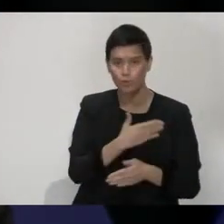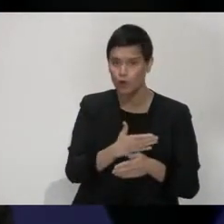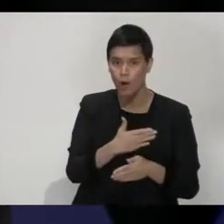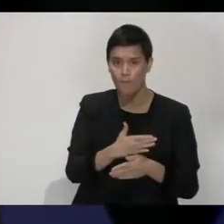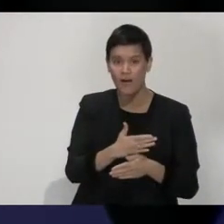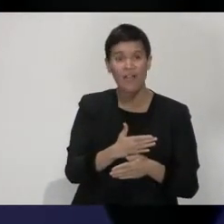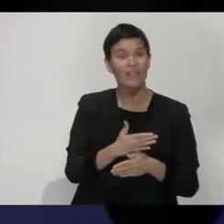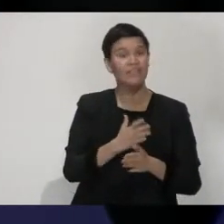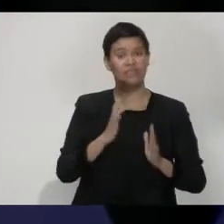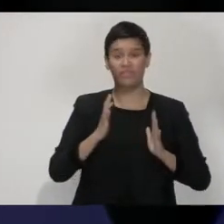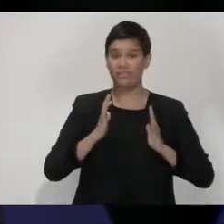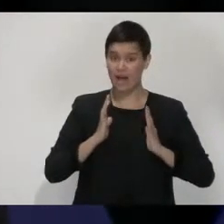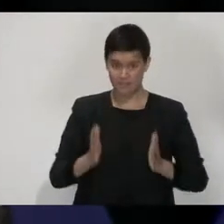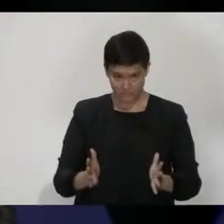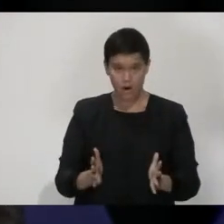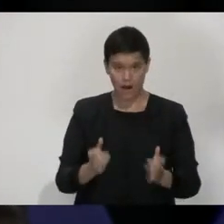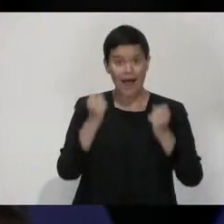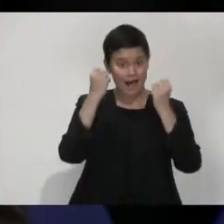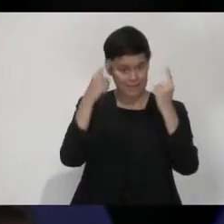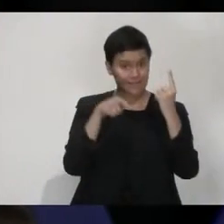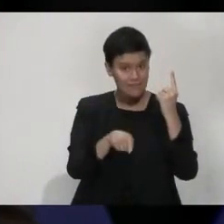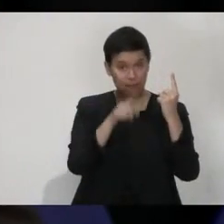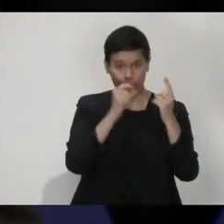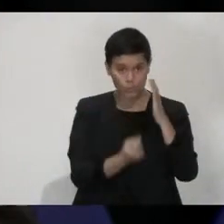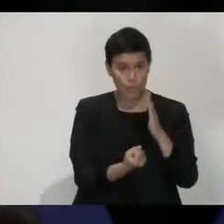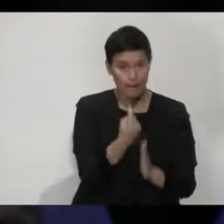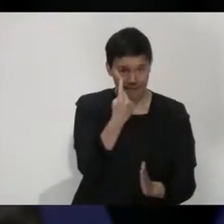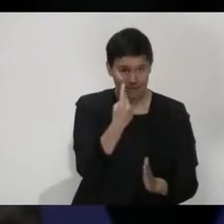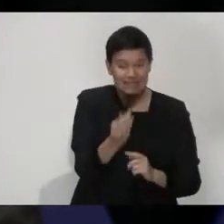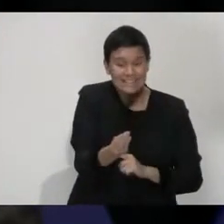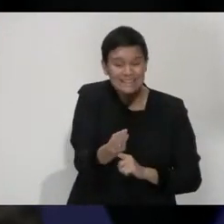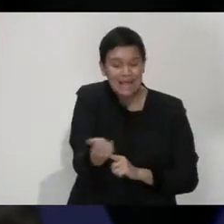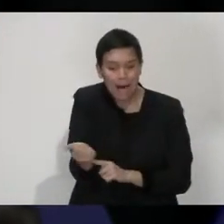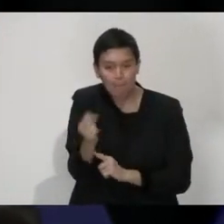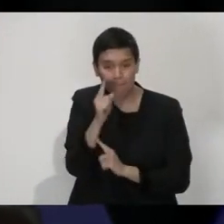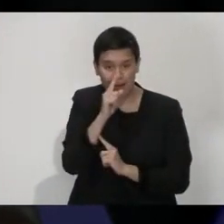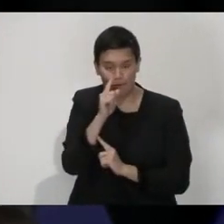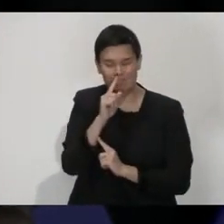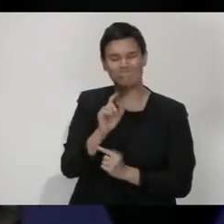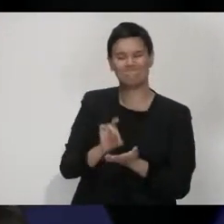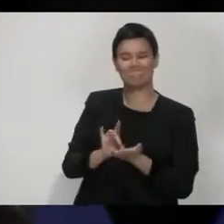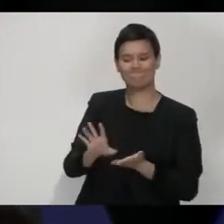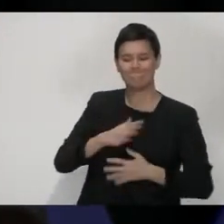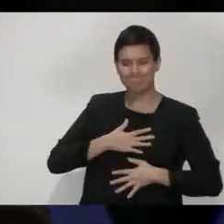support is nowhere near that. And I think what that reflects is businesses have been adjusting.